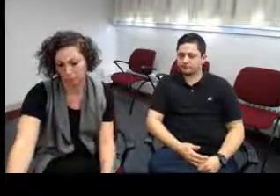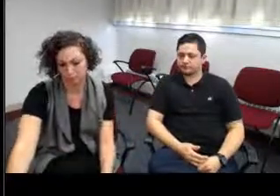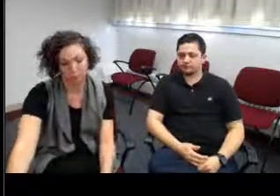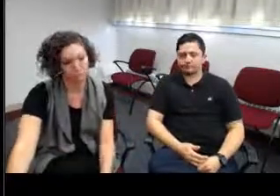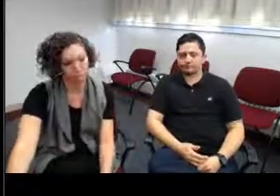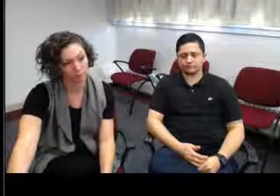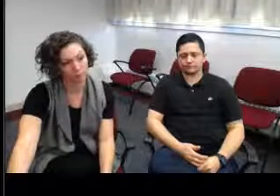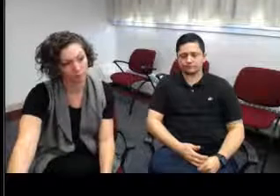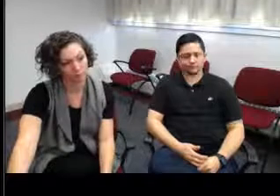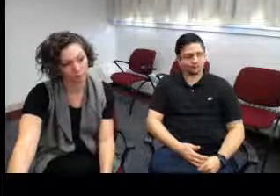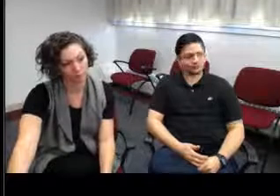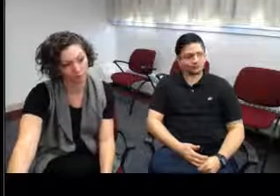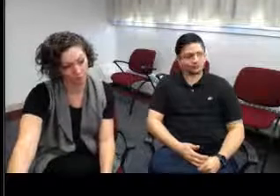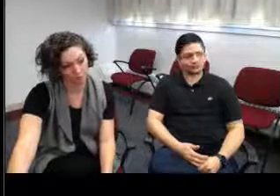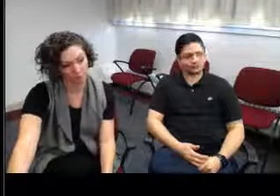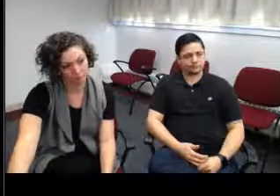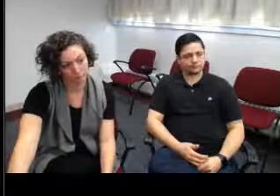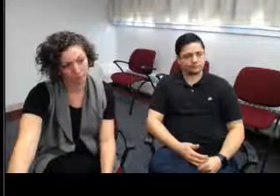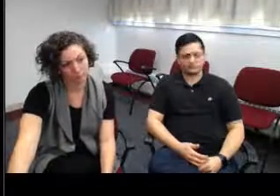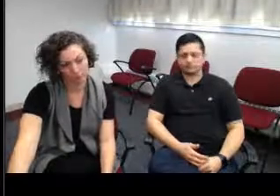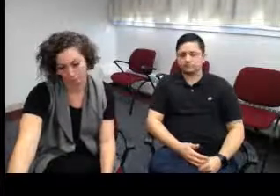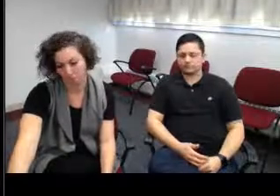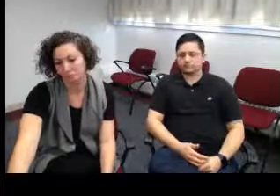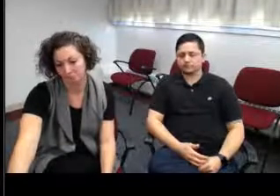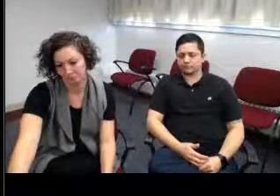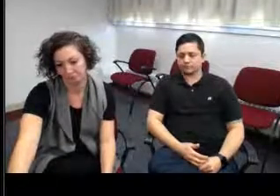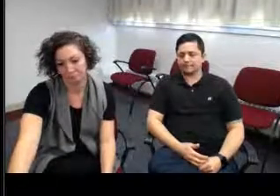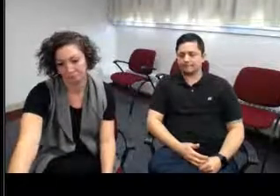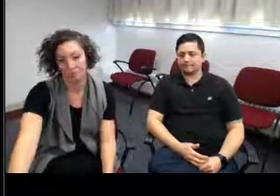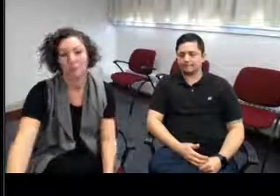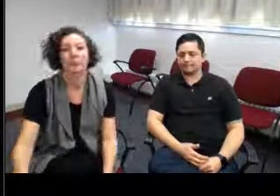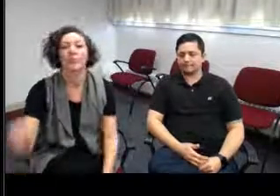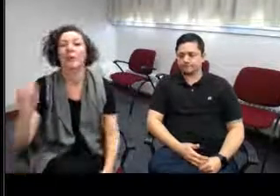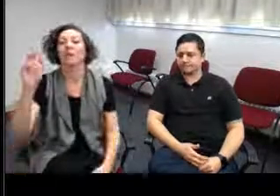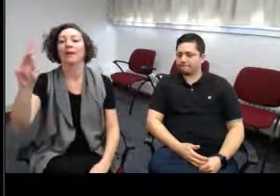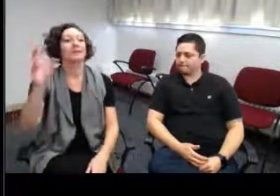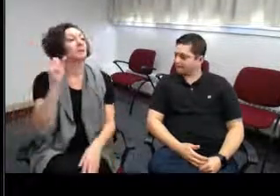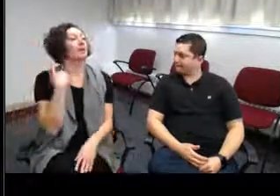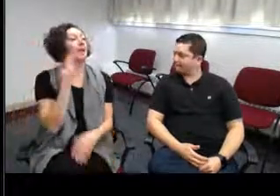meeting the needs of deaf linguistically or culturally is another.